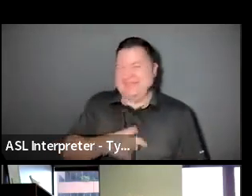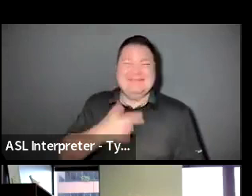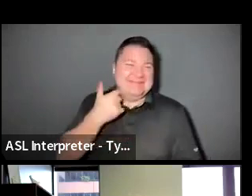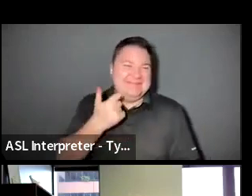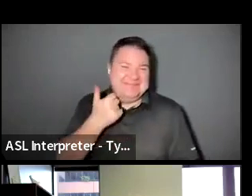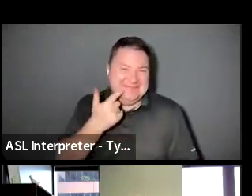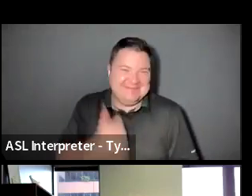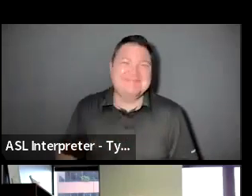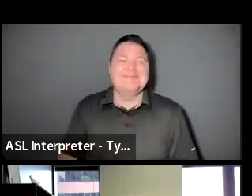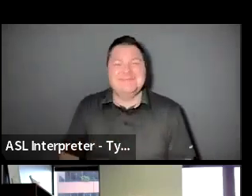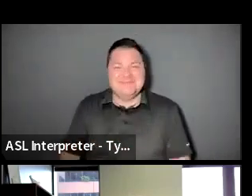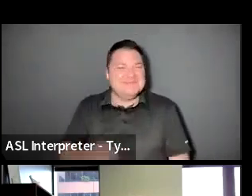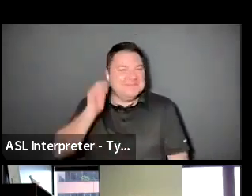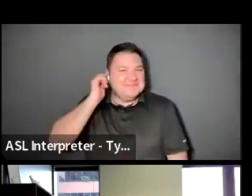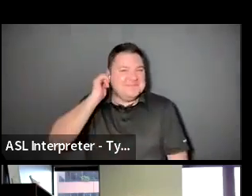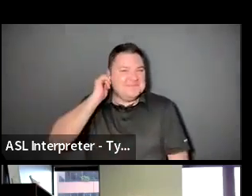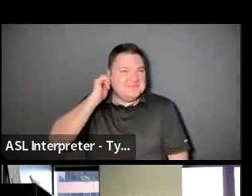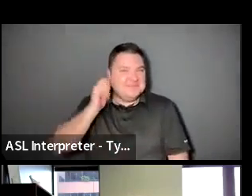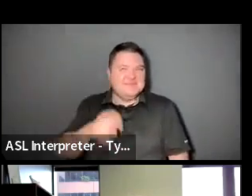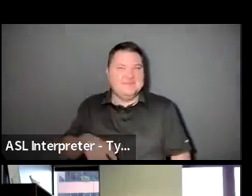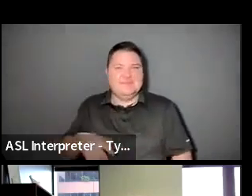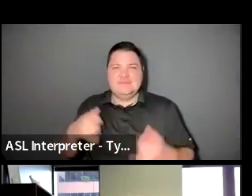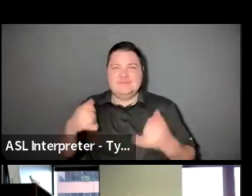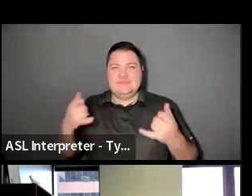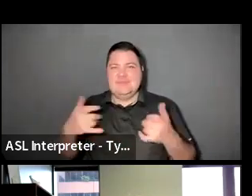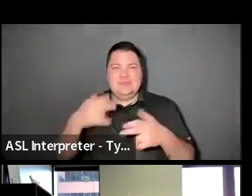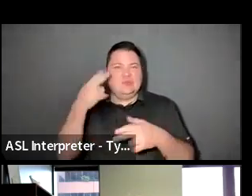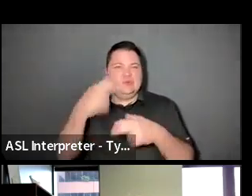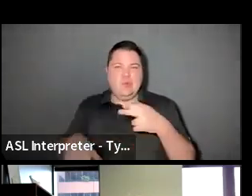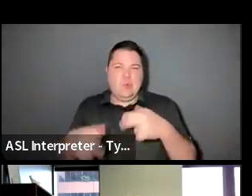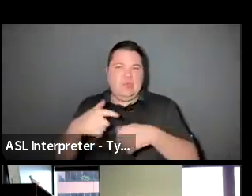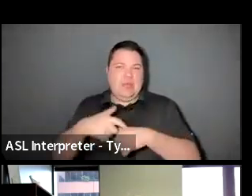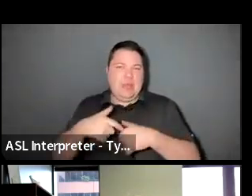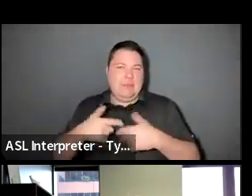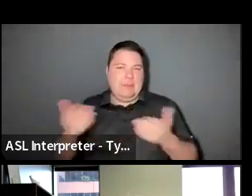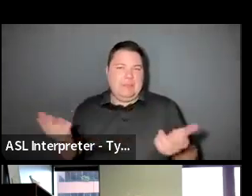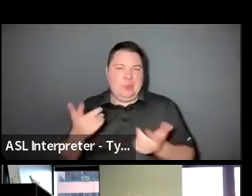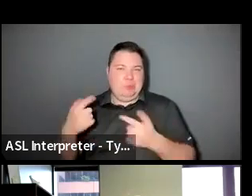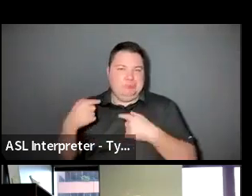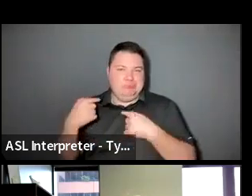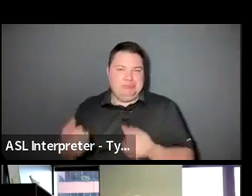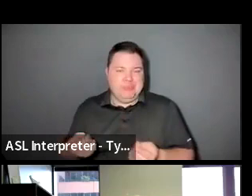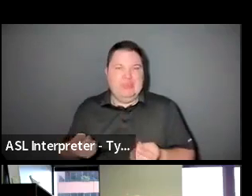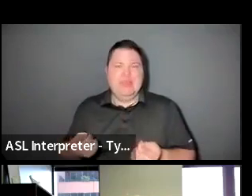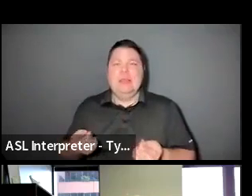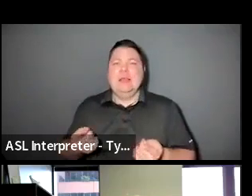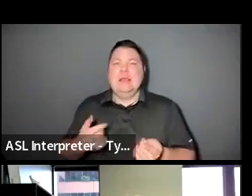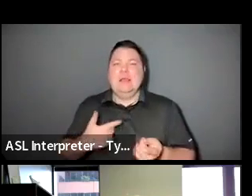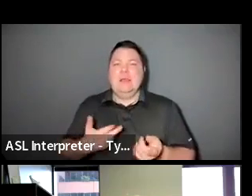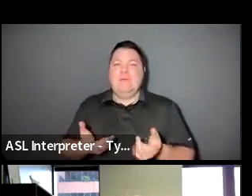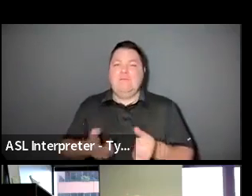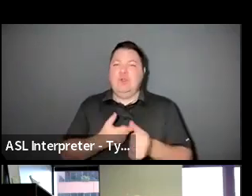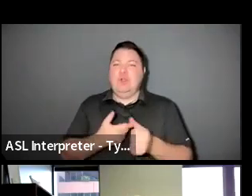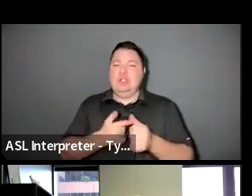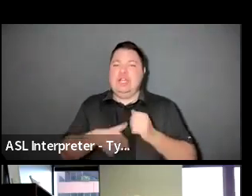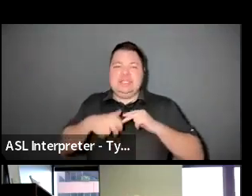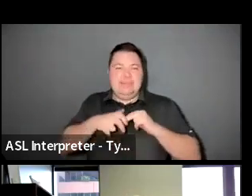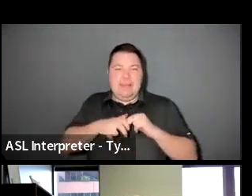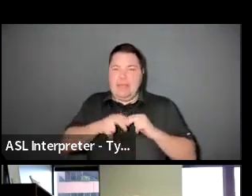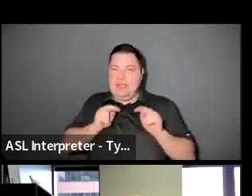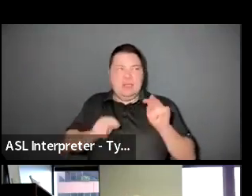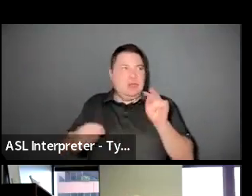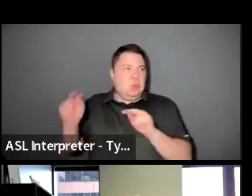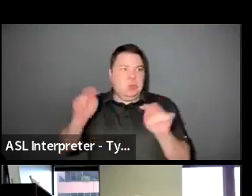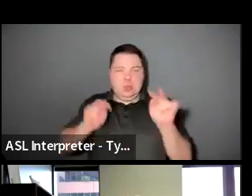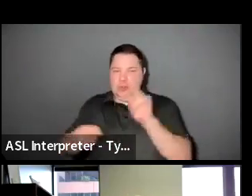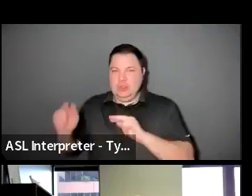So what I've done in the short interim that I've been here is that initially, I sat back and looked. And we all know that communication